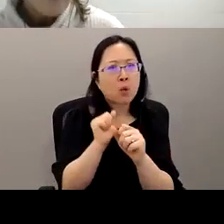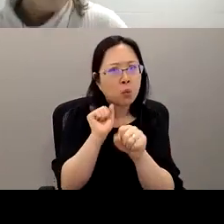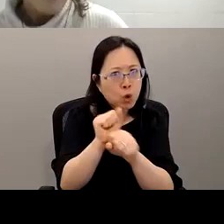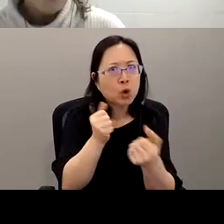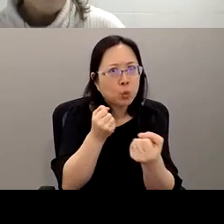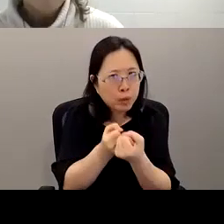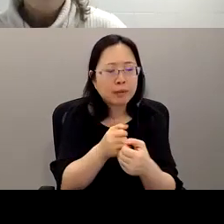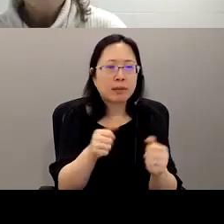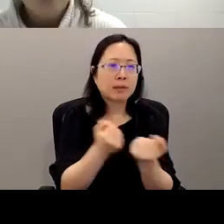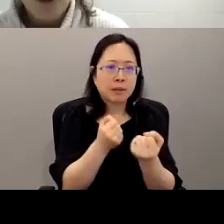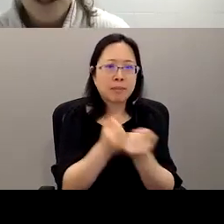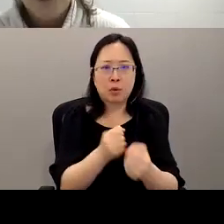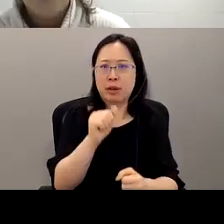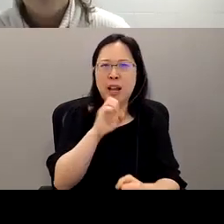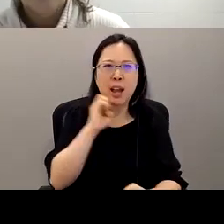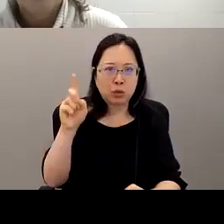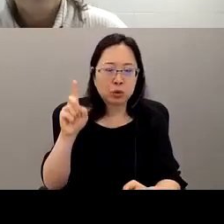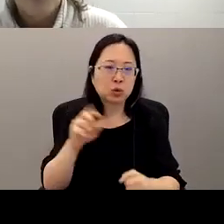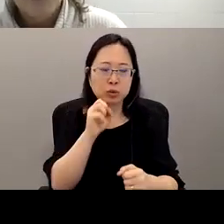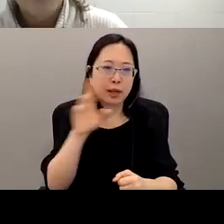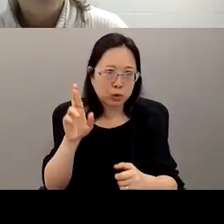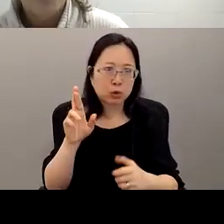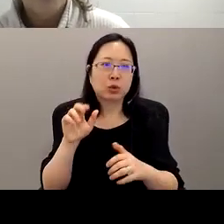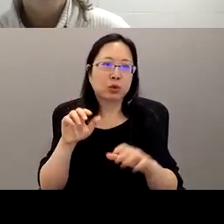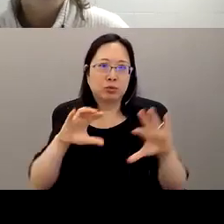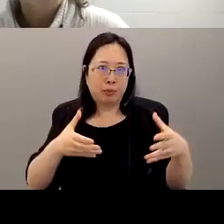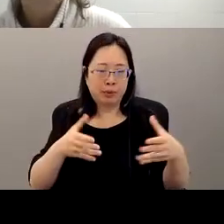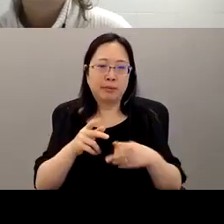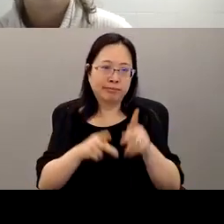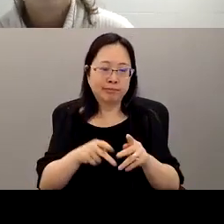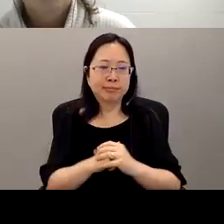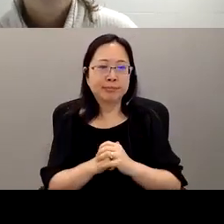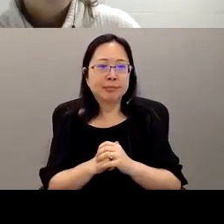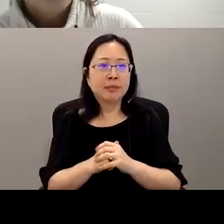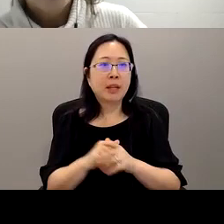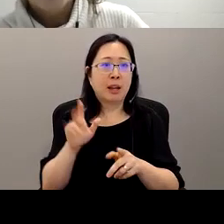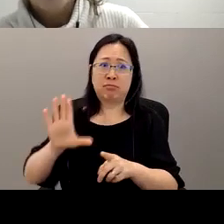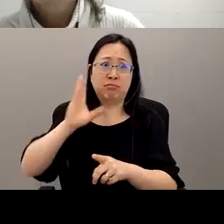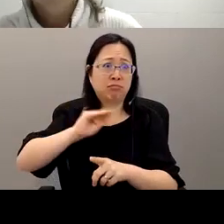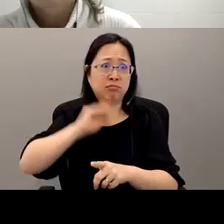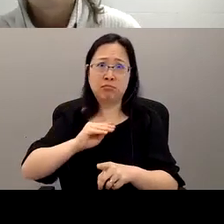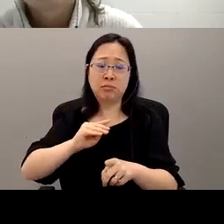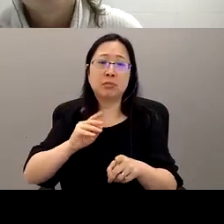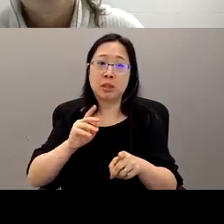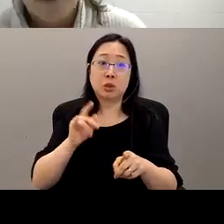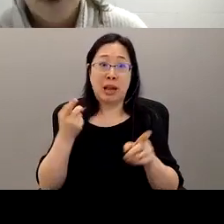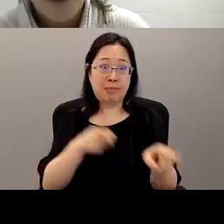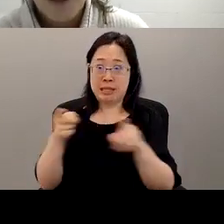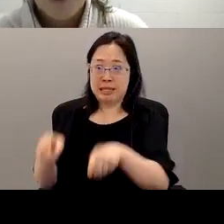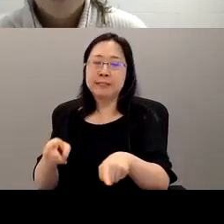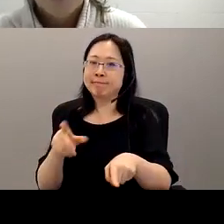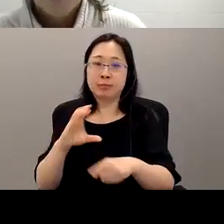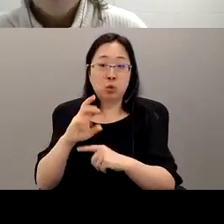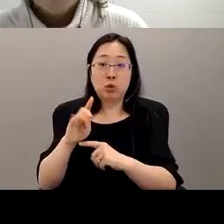Arlene had found that in many situations of elder abuse and conflict situations that she dealt with, criminal charges were not possible or